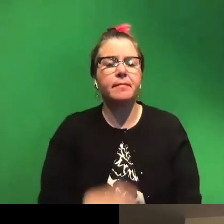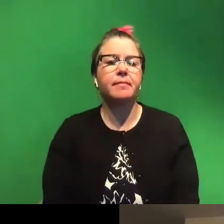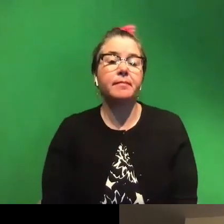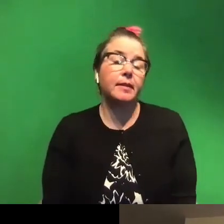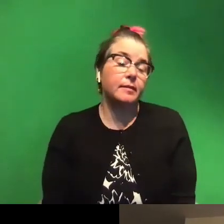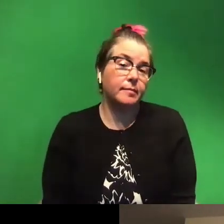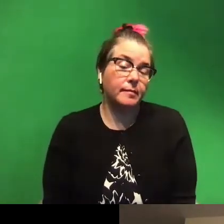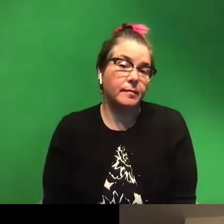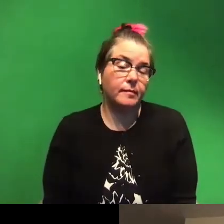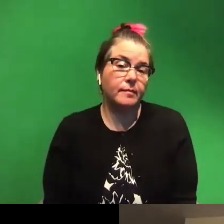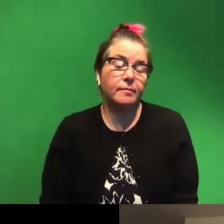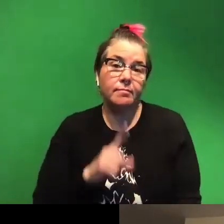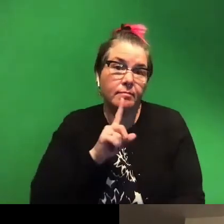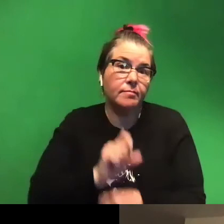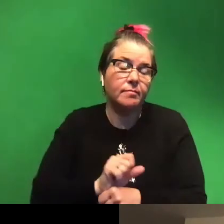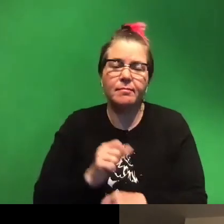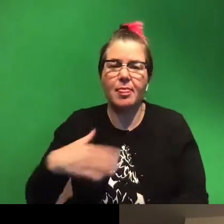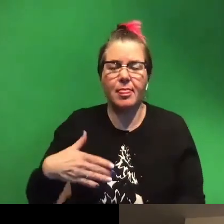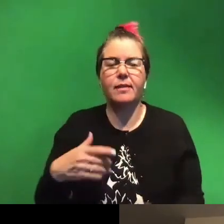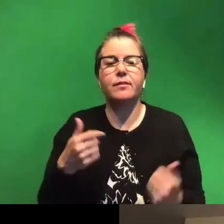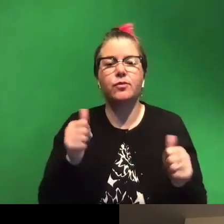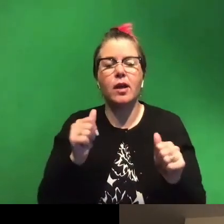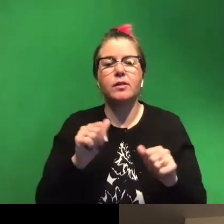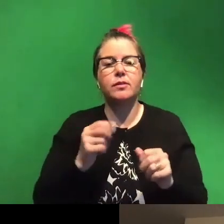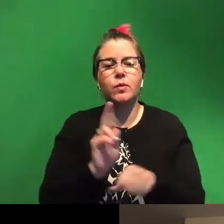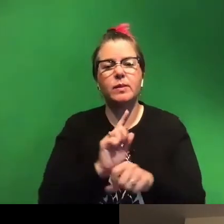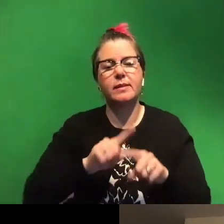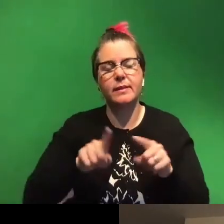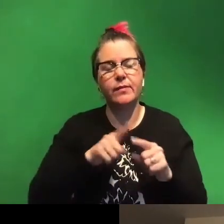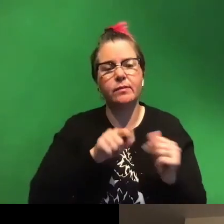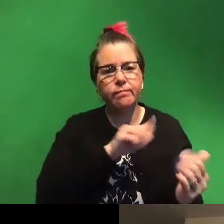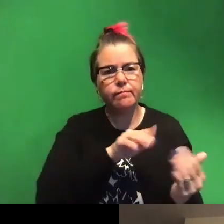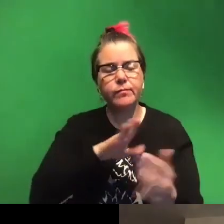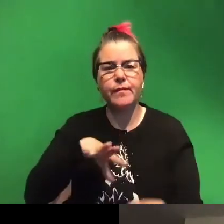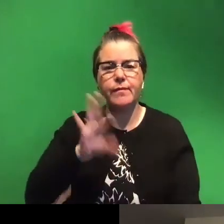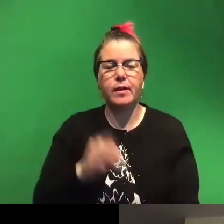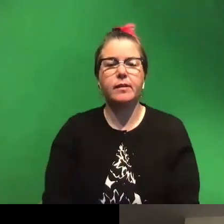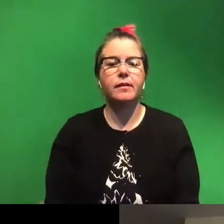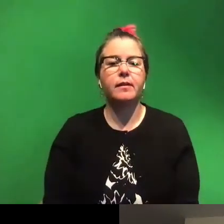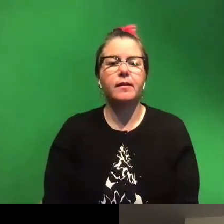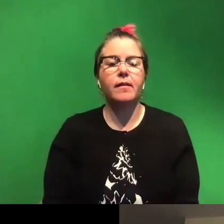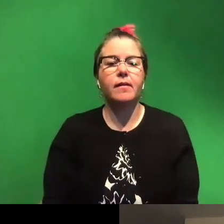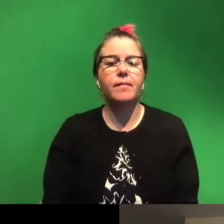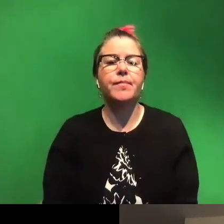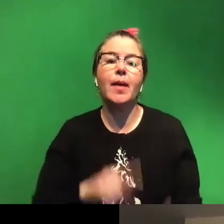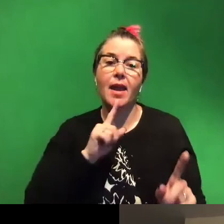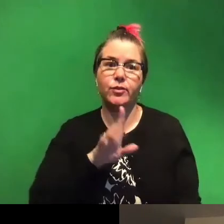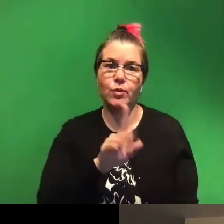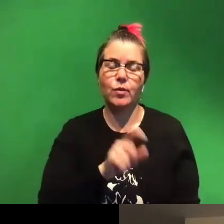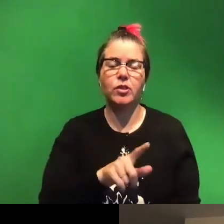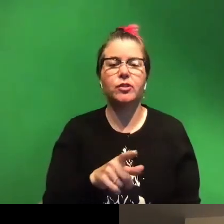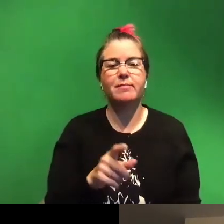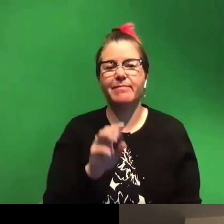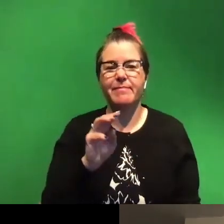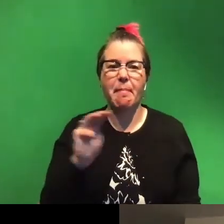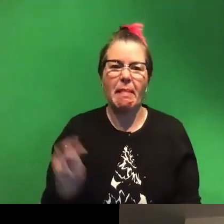but we haven't really found. So we're trying to use different methods to find it. But like answering the question, it takes millions of